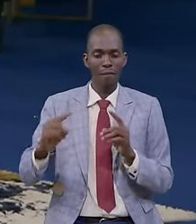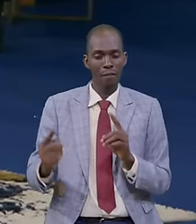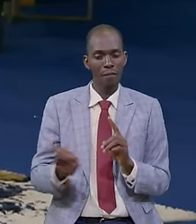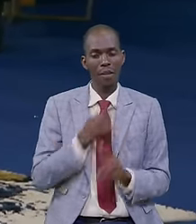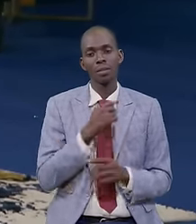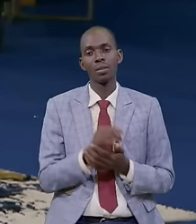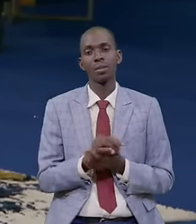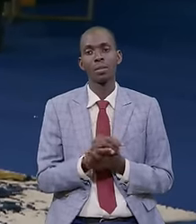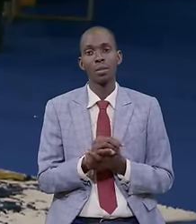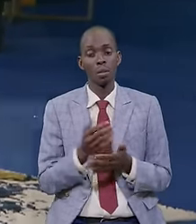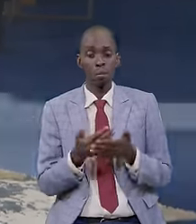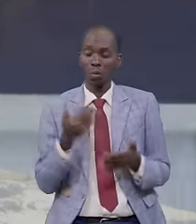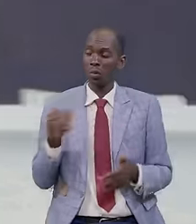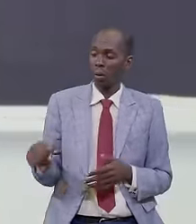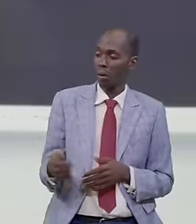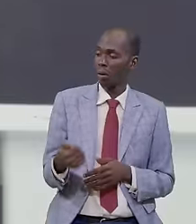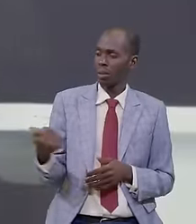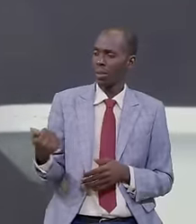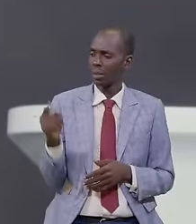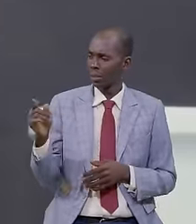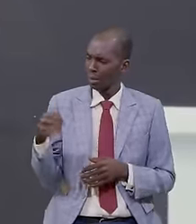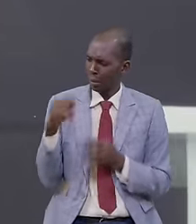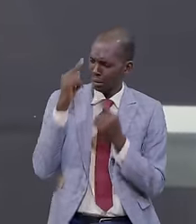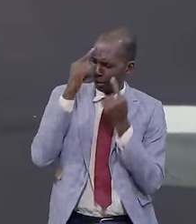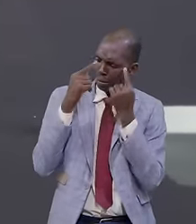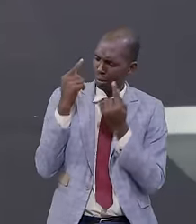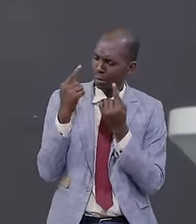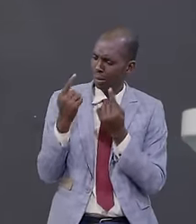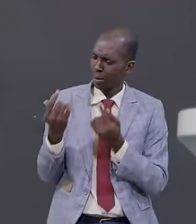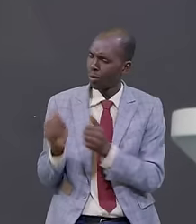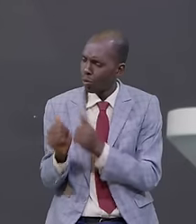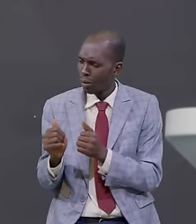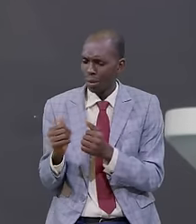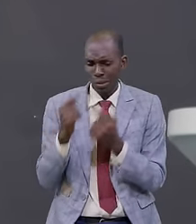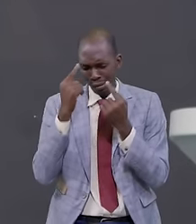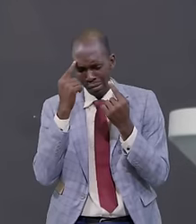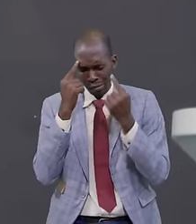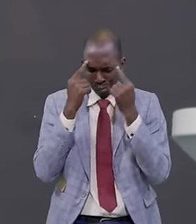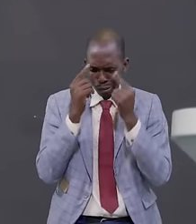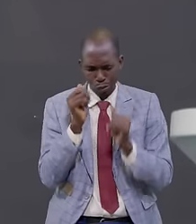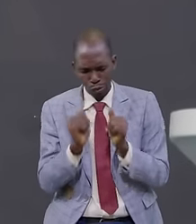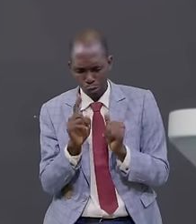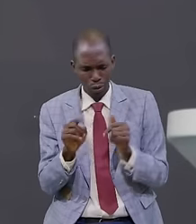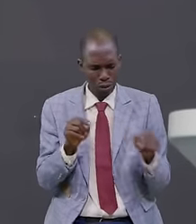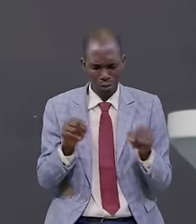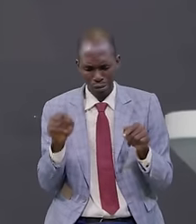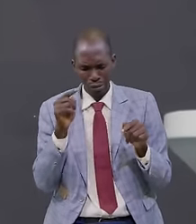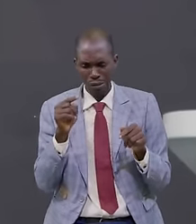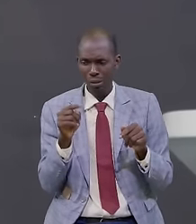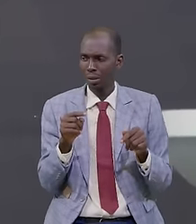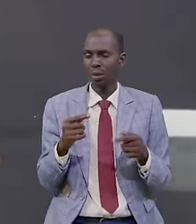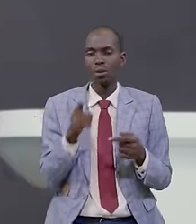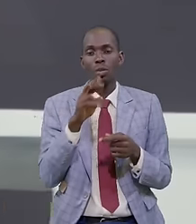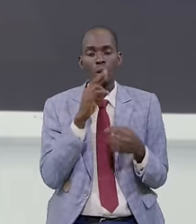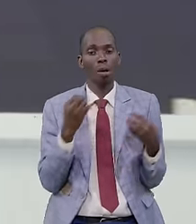stand, while they're still thinking, while they're still ruminating, should I not? You made up your mind. You're not